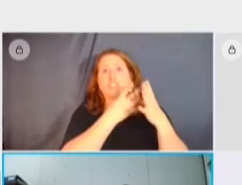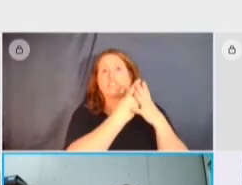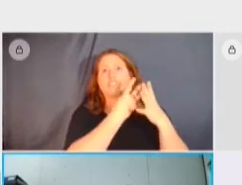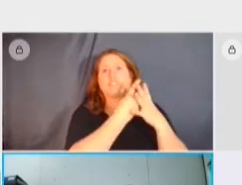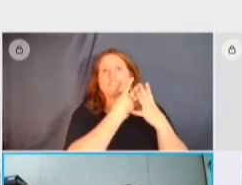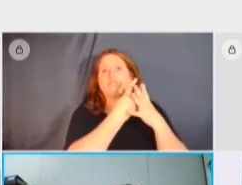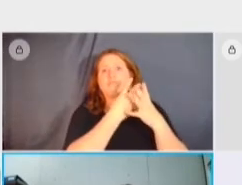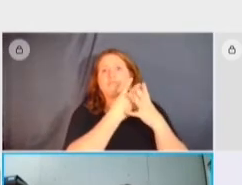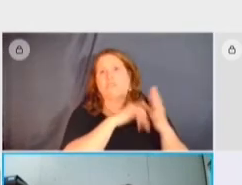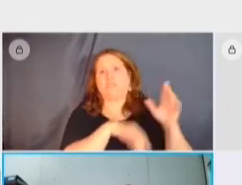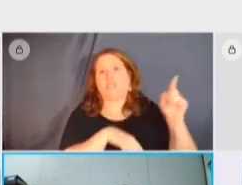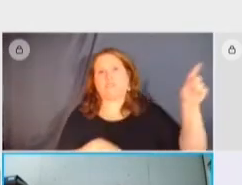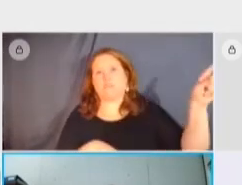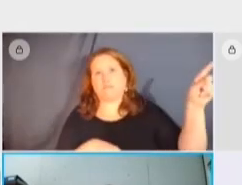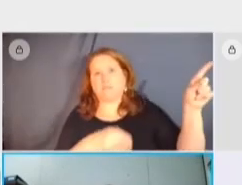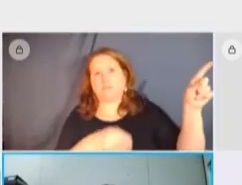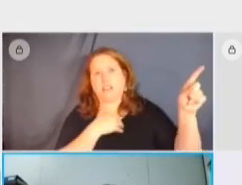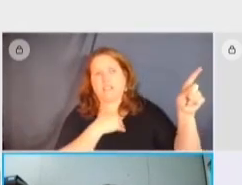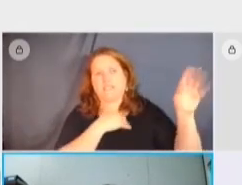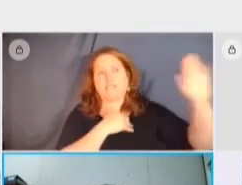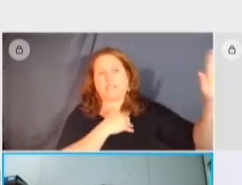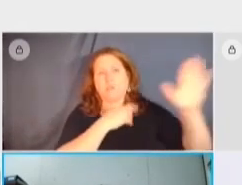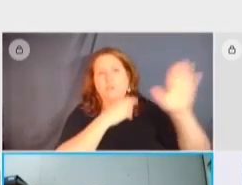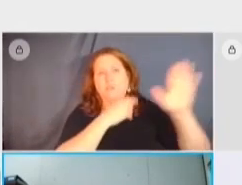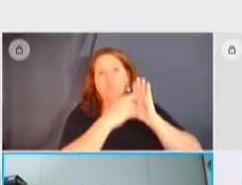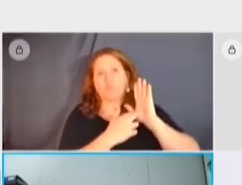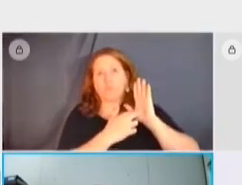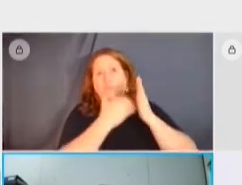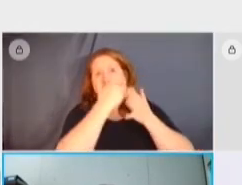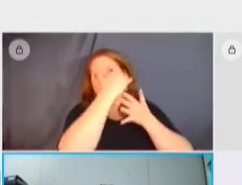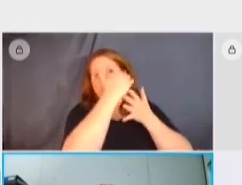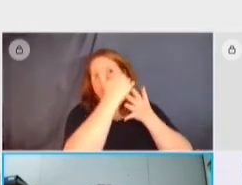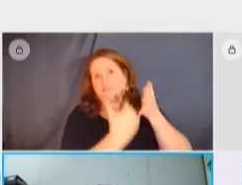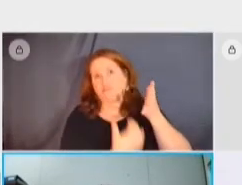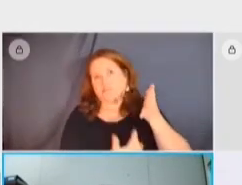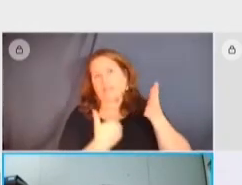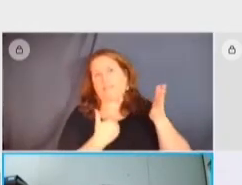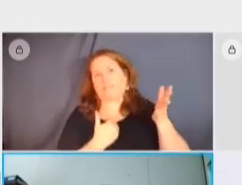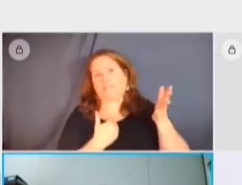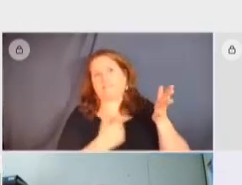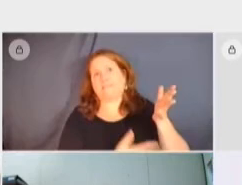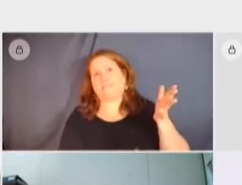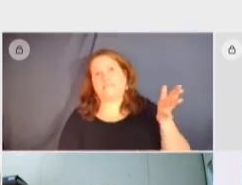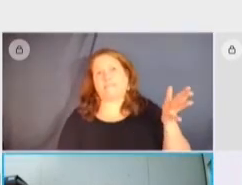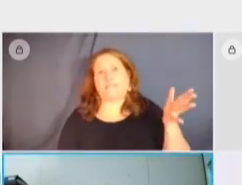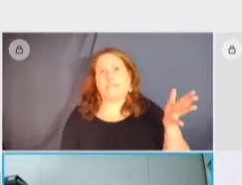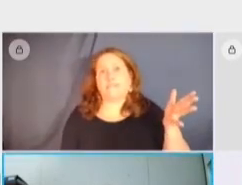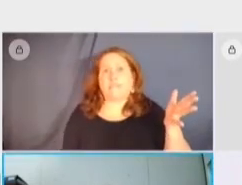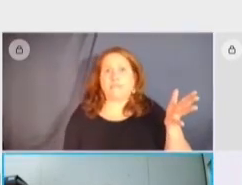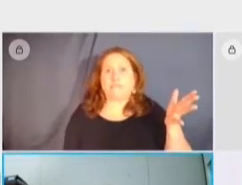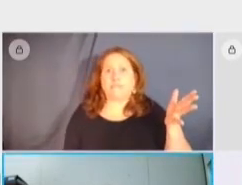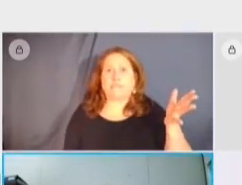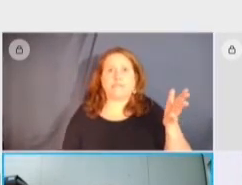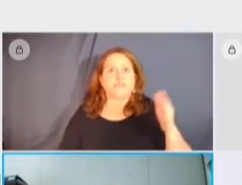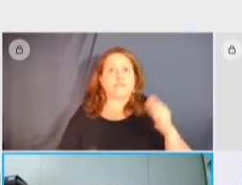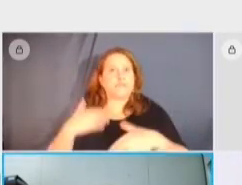that was adopted, and fundamentally the same as the process that was implemented last